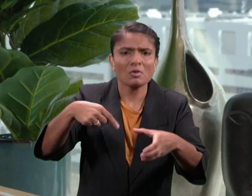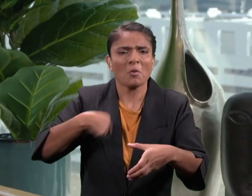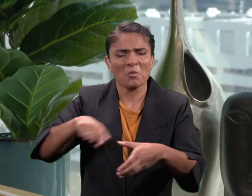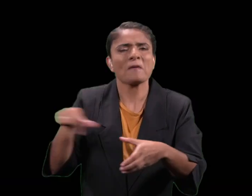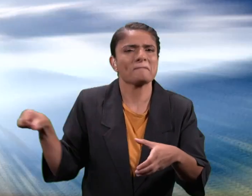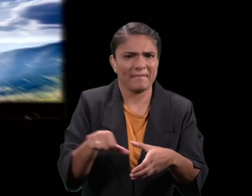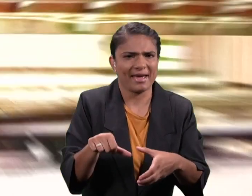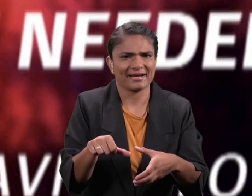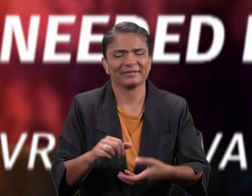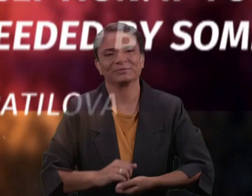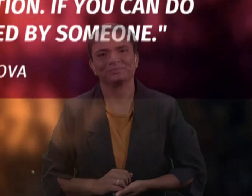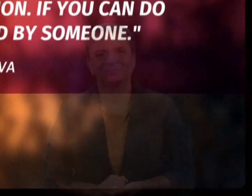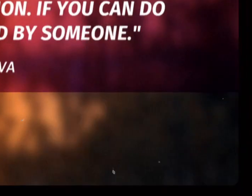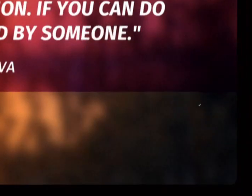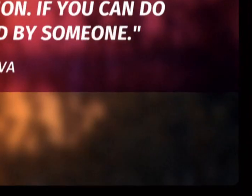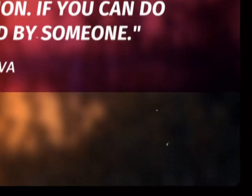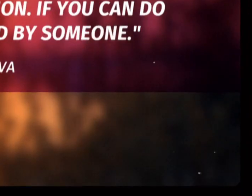right back.